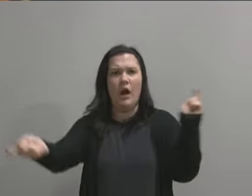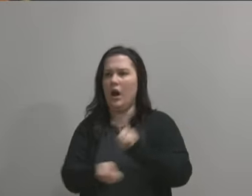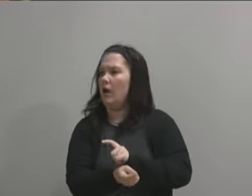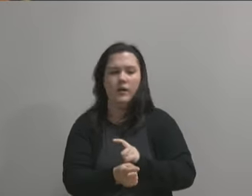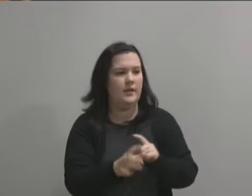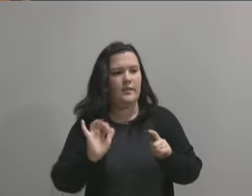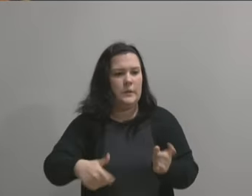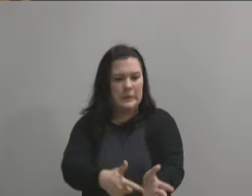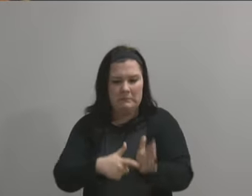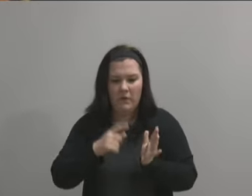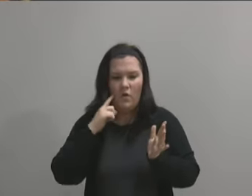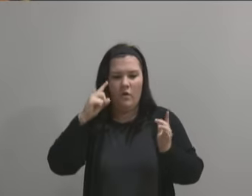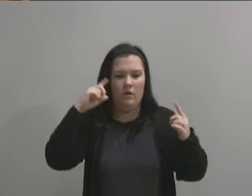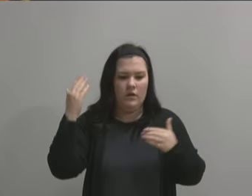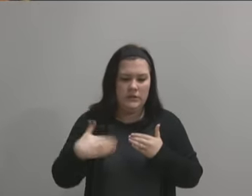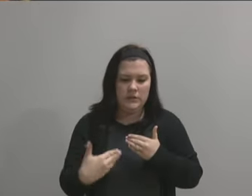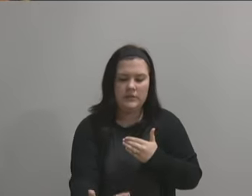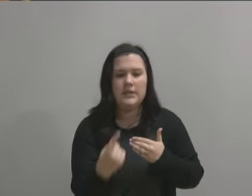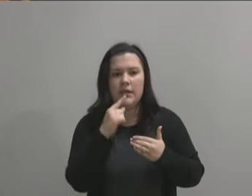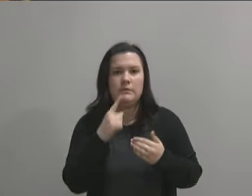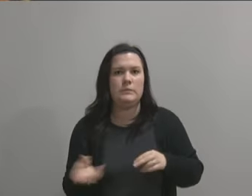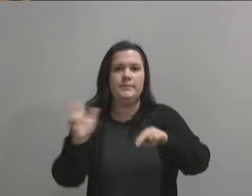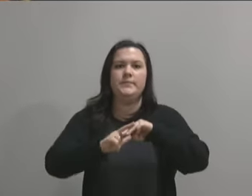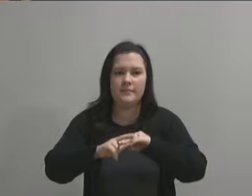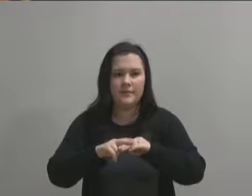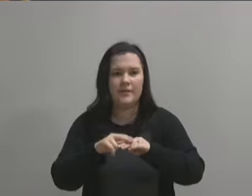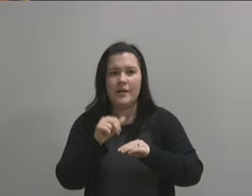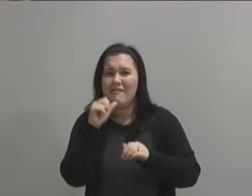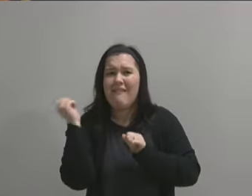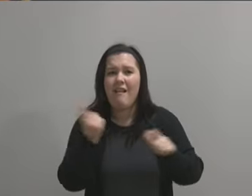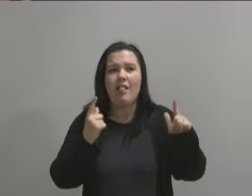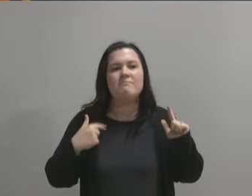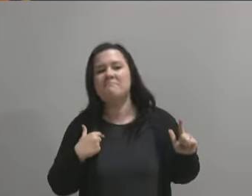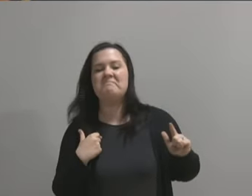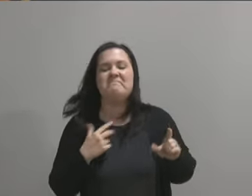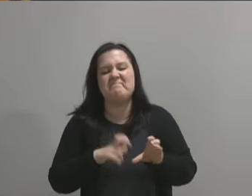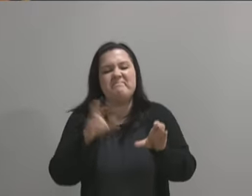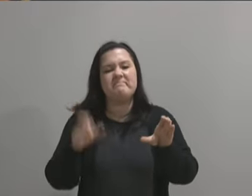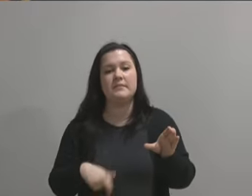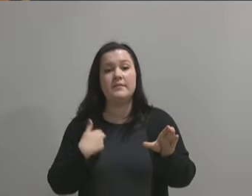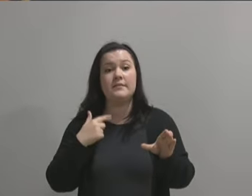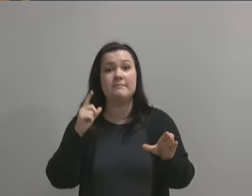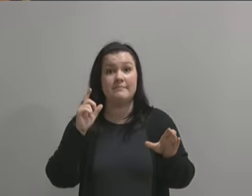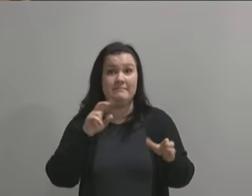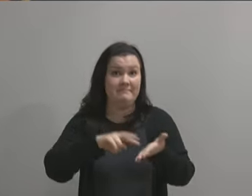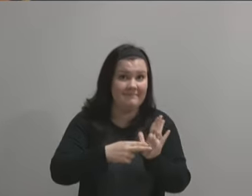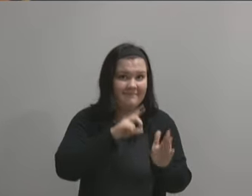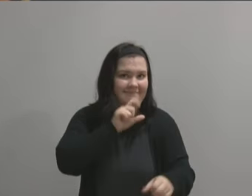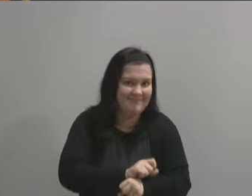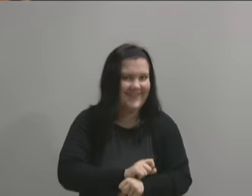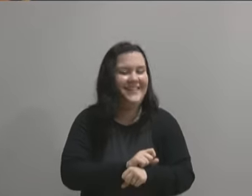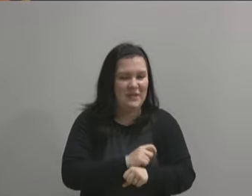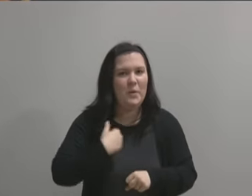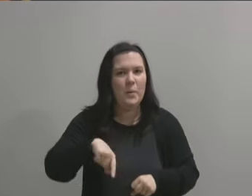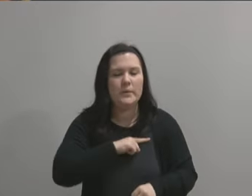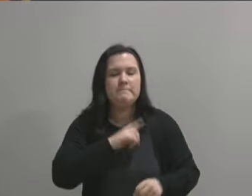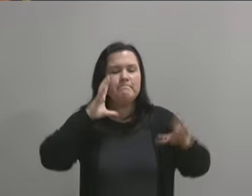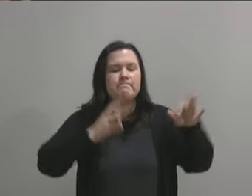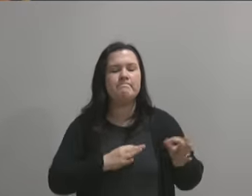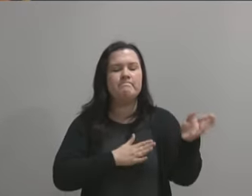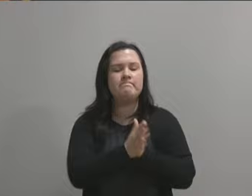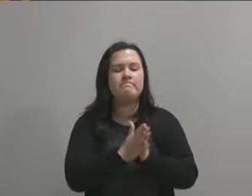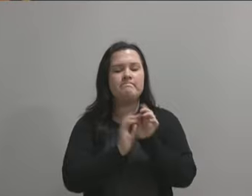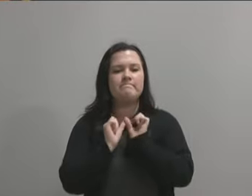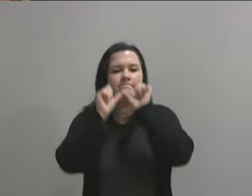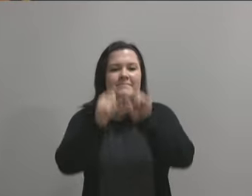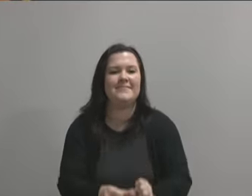us and the demand for mental endurance wasn't heightened, we all didn't get a chance to shy away from the task at hand. Instead, we overcame, we endured, and we stand before you as